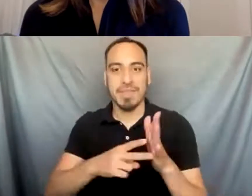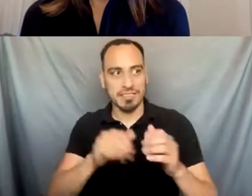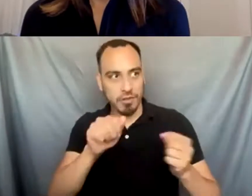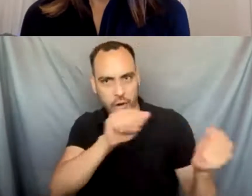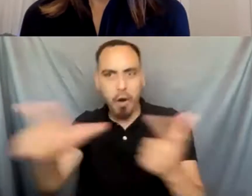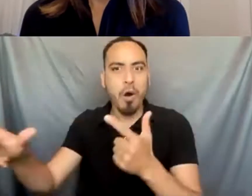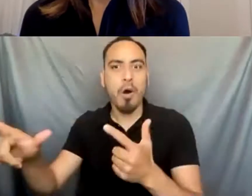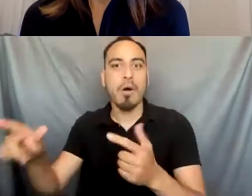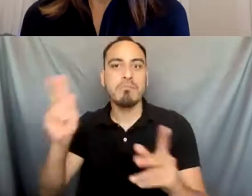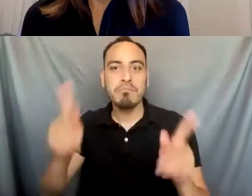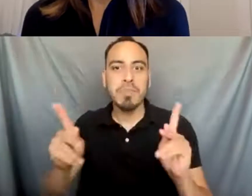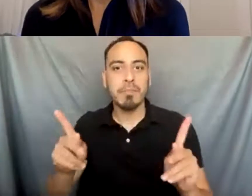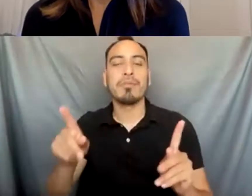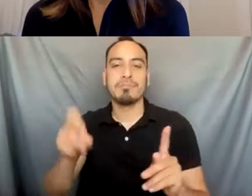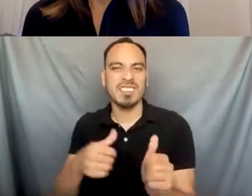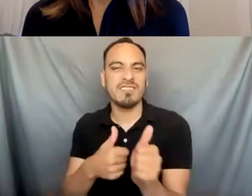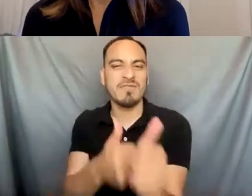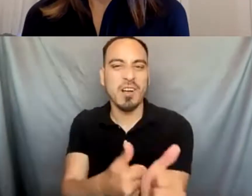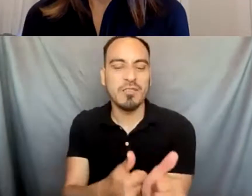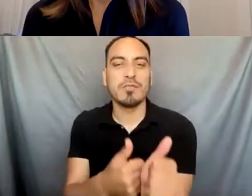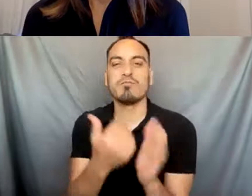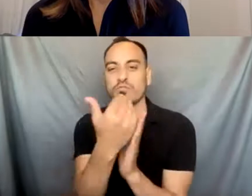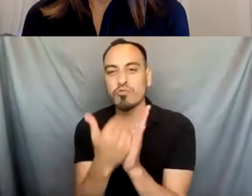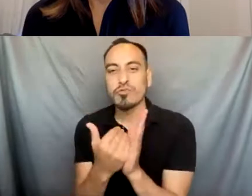orange tier restrictions on the blueprint.